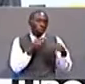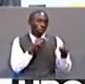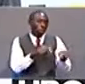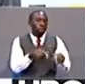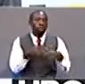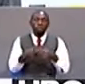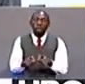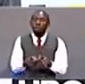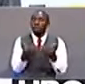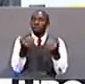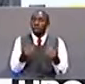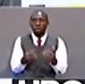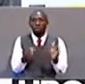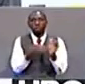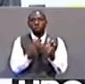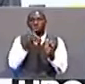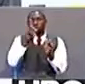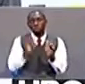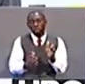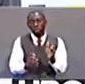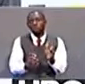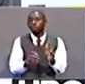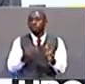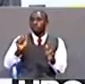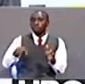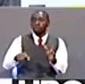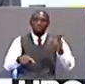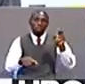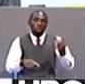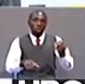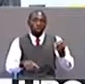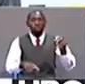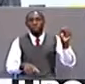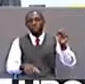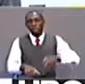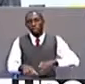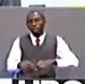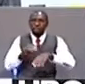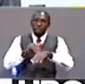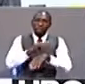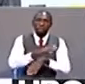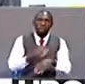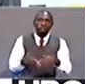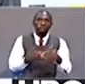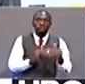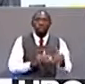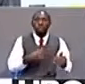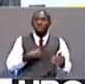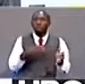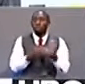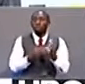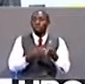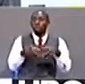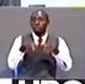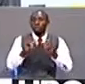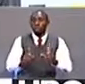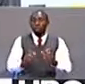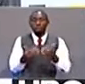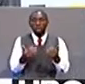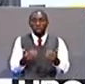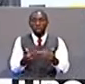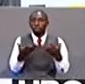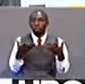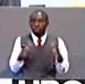to put the question, that the question be put. Those in favor say aye, the contrary no. And I put the question that this House do pay tribute to the